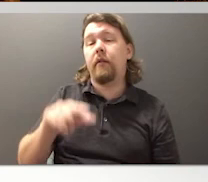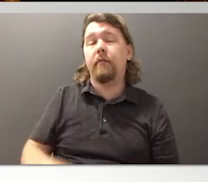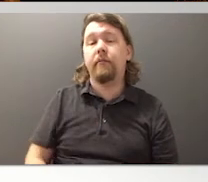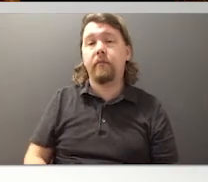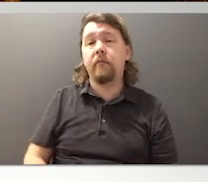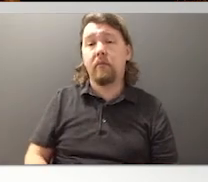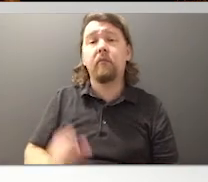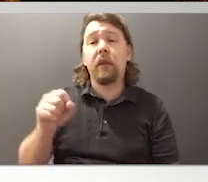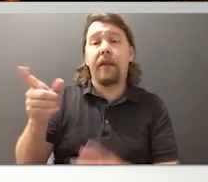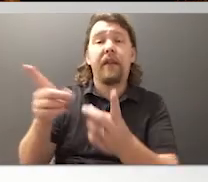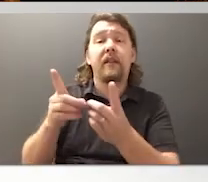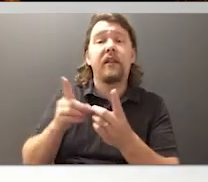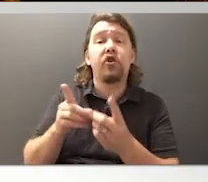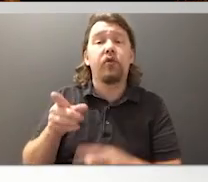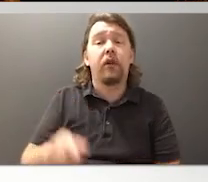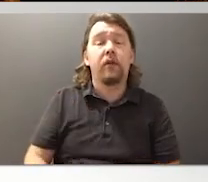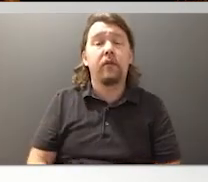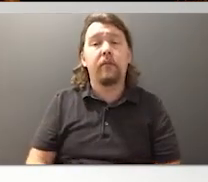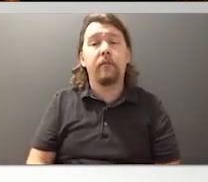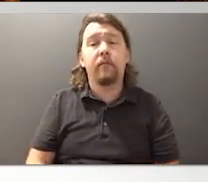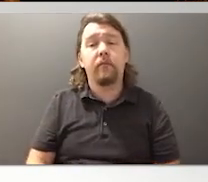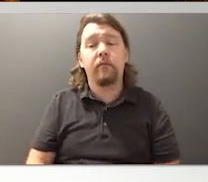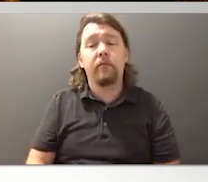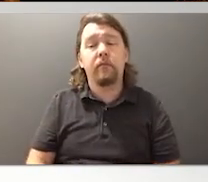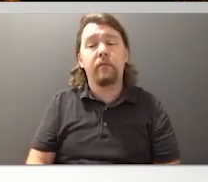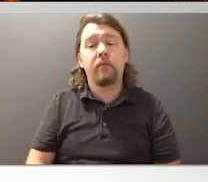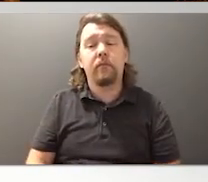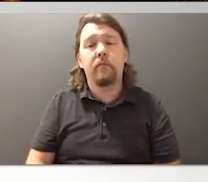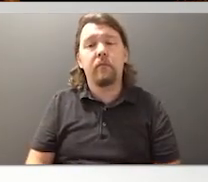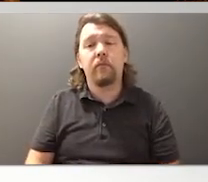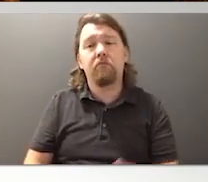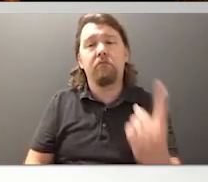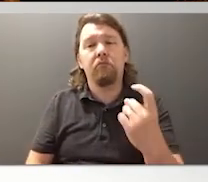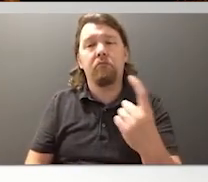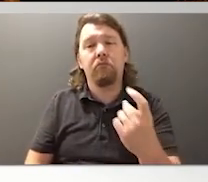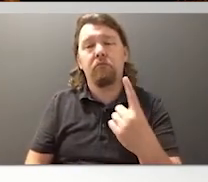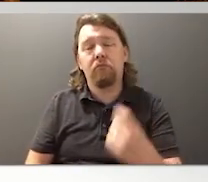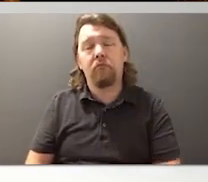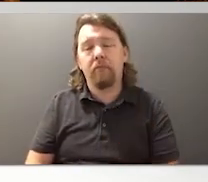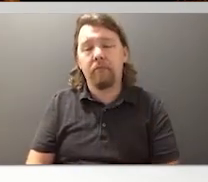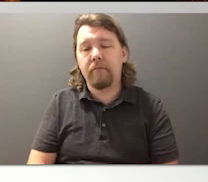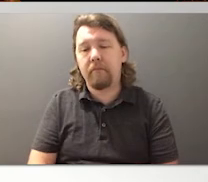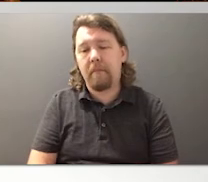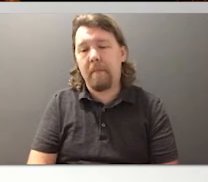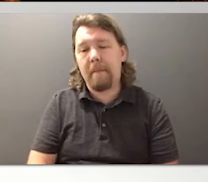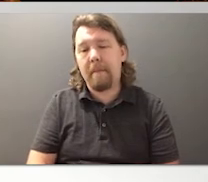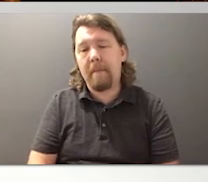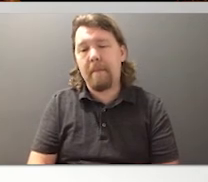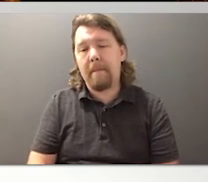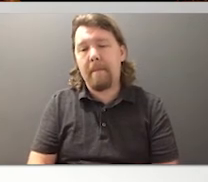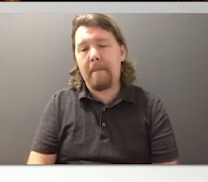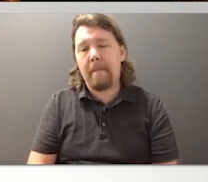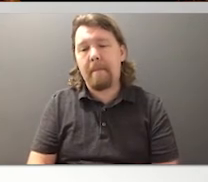the DOE, how does it get to the DOE from the Then the district. Then you have to have the district send it.